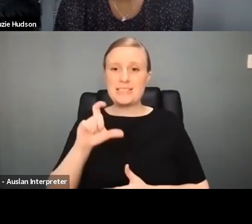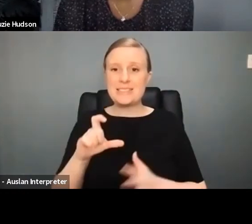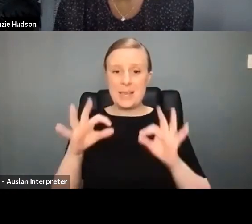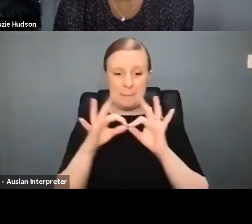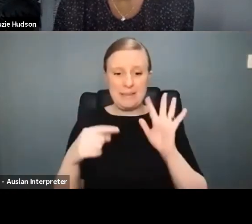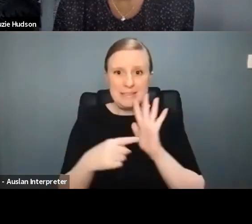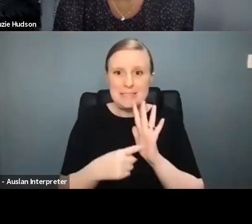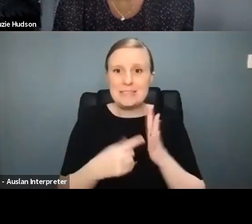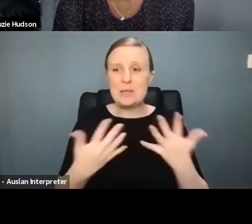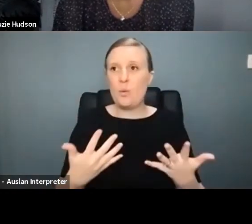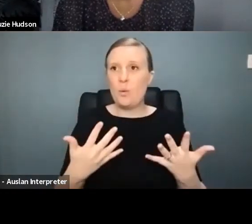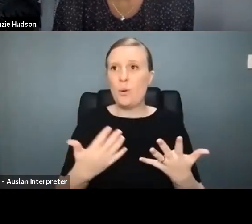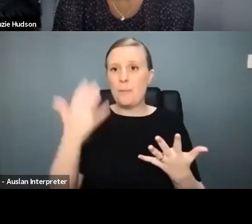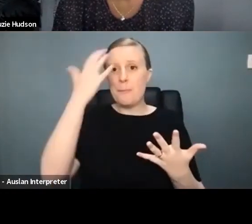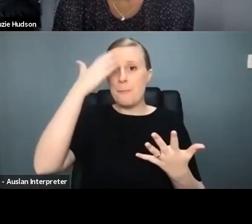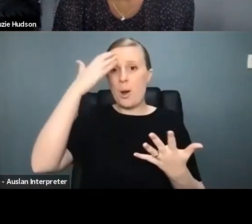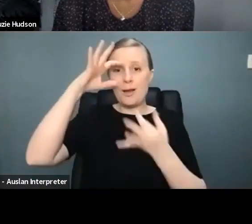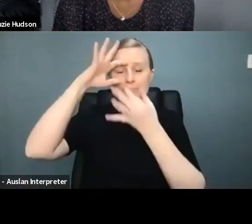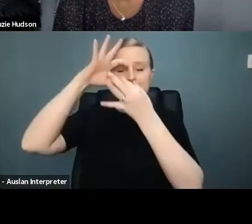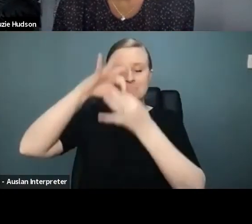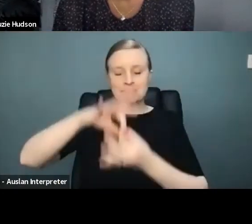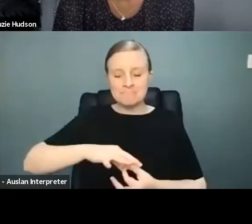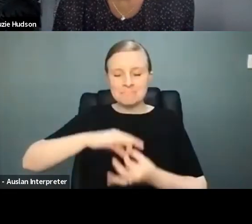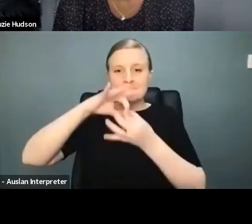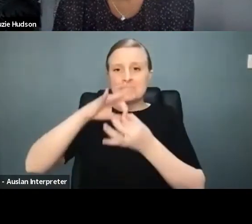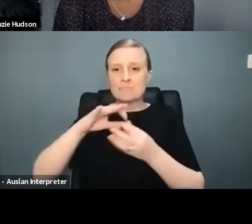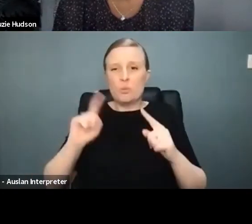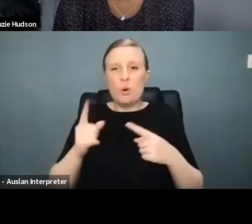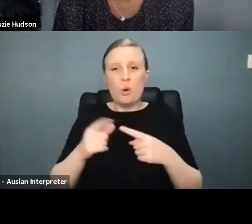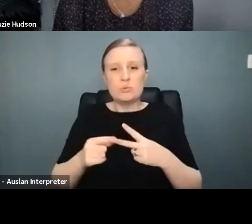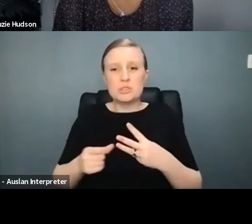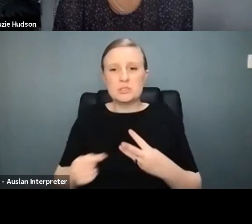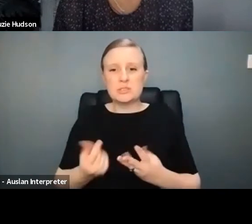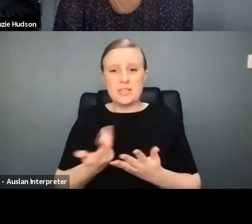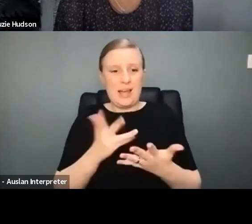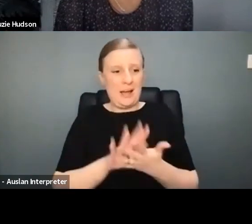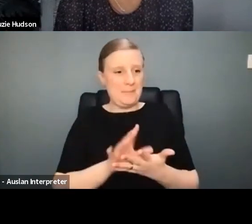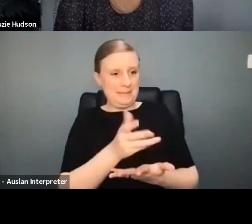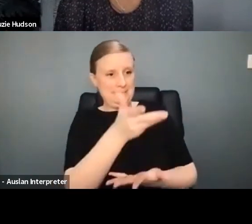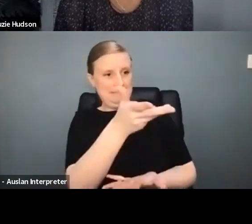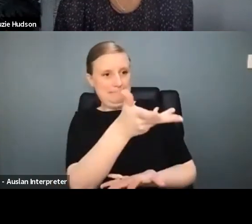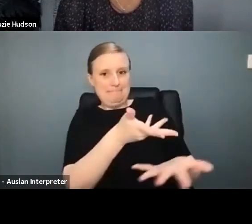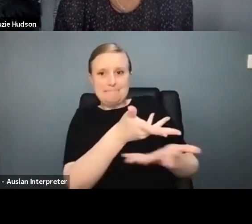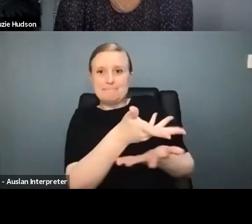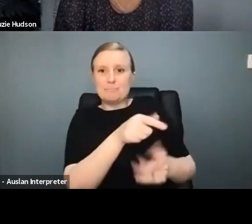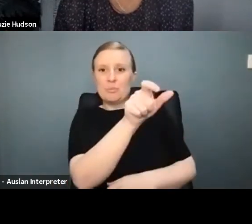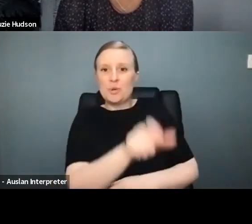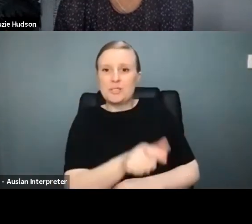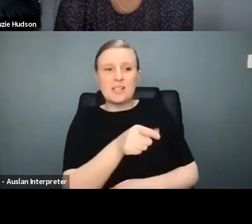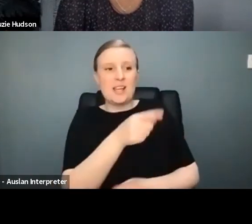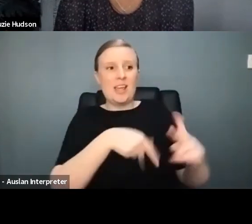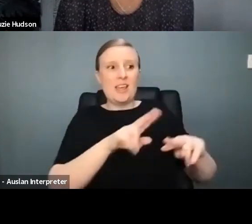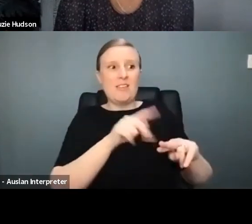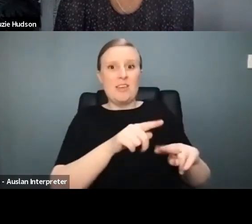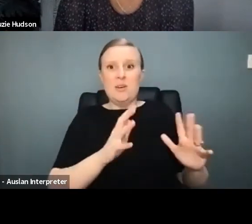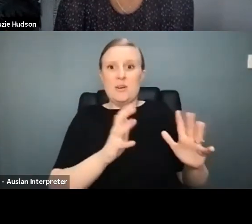and mindfulness, and you know, how do you, but really, how do you engage with someone? How do you de-escalate somebody who's going through that kind